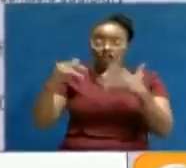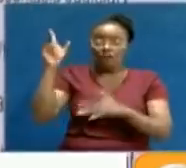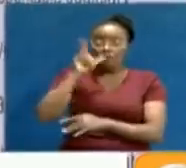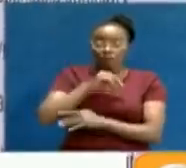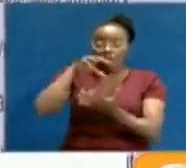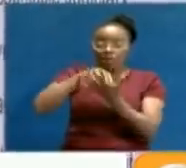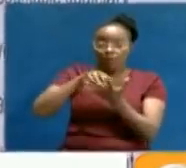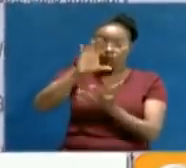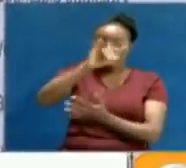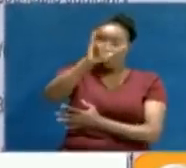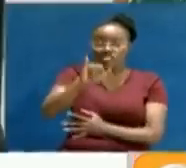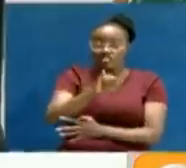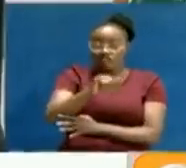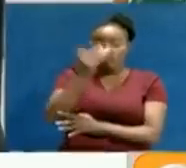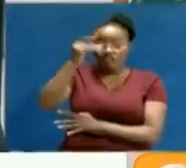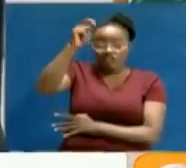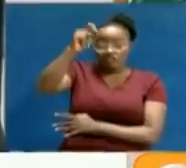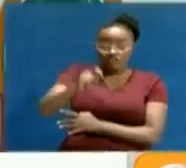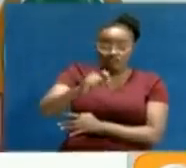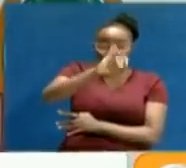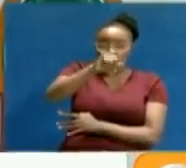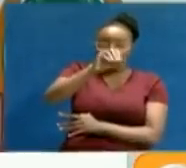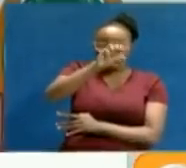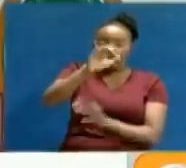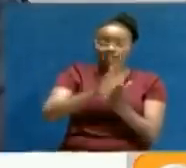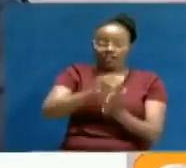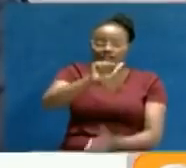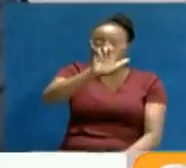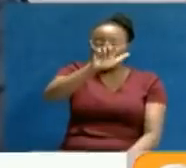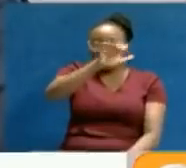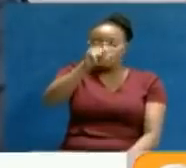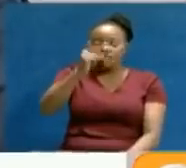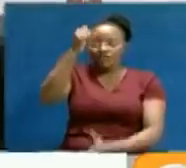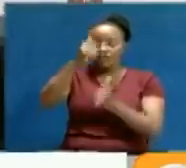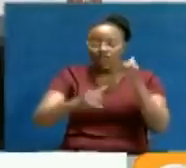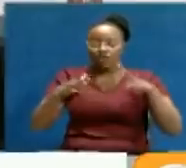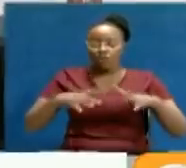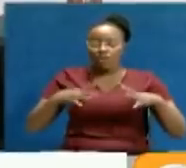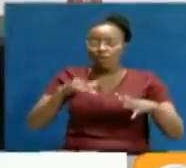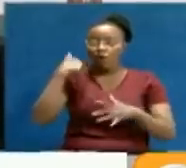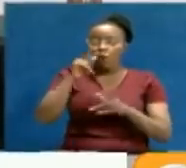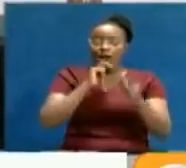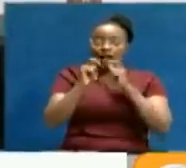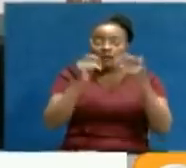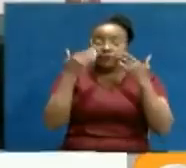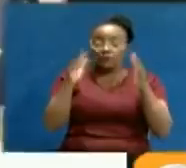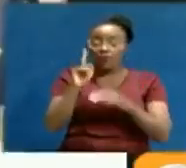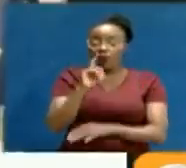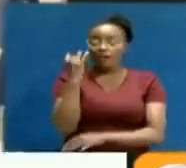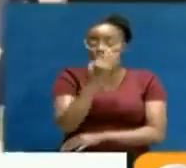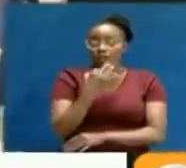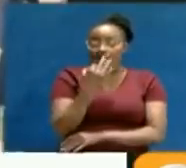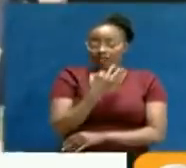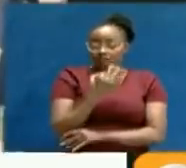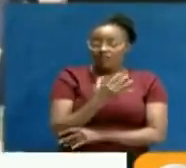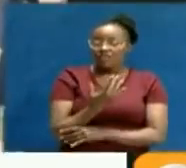Chief Justice battle. Justice Joseph Sargon and lawyer Alice Yano, being the final candidates, were also interviewed Wednesday.